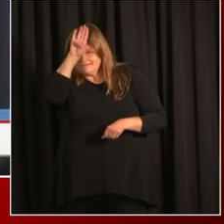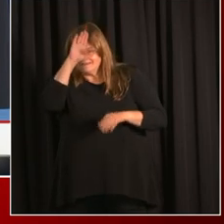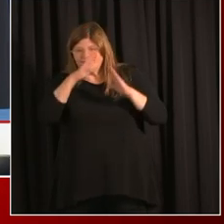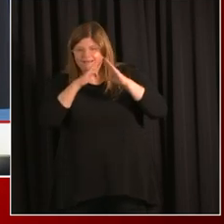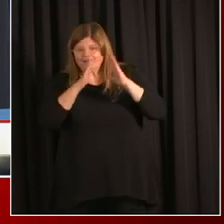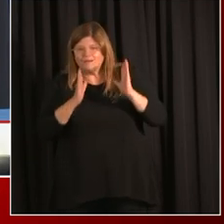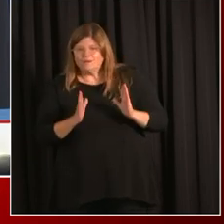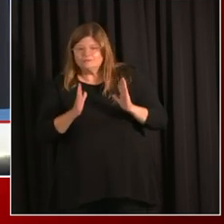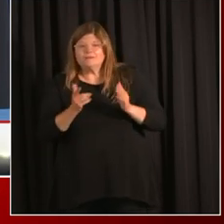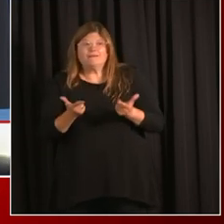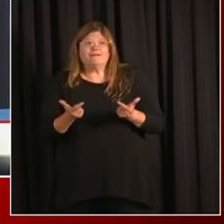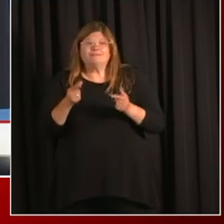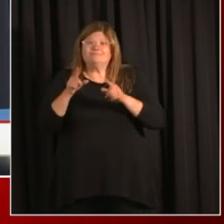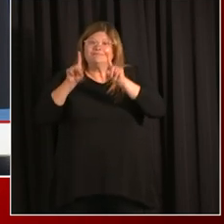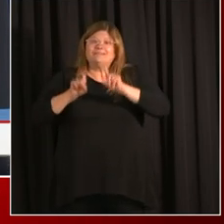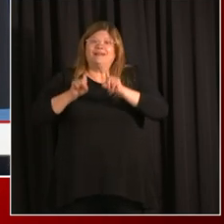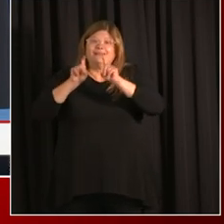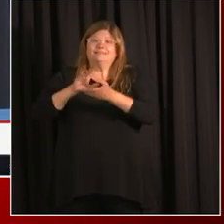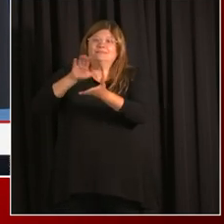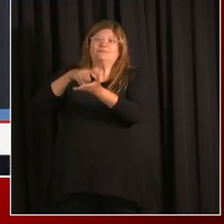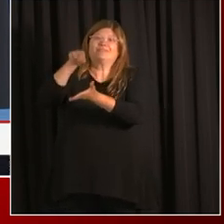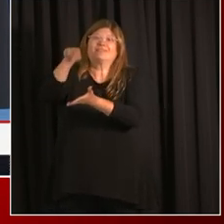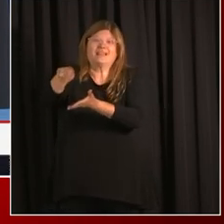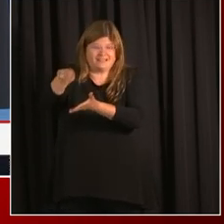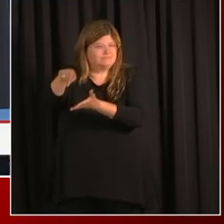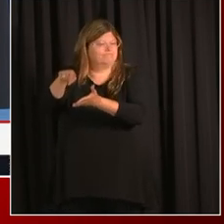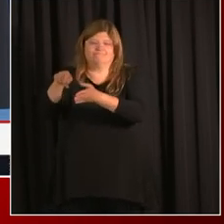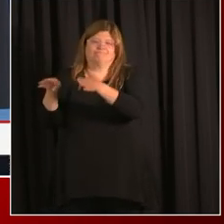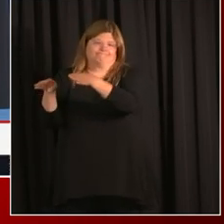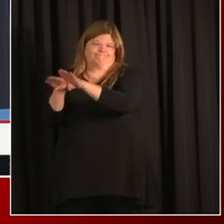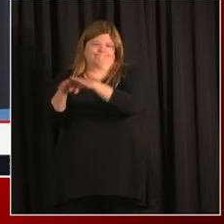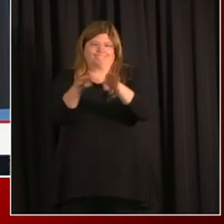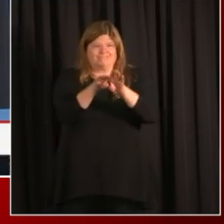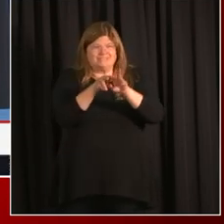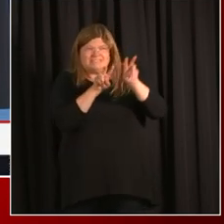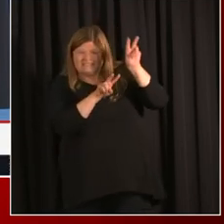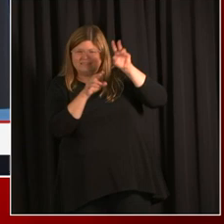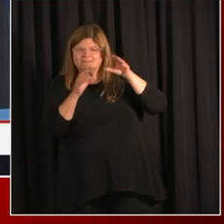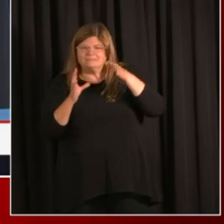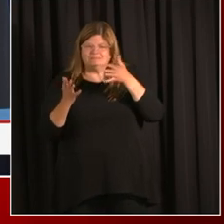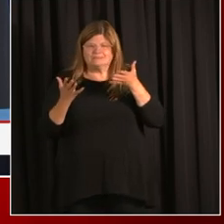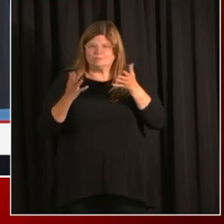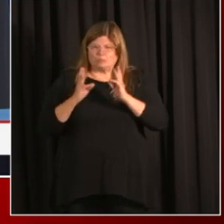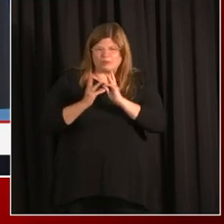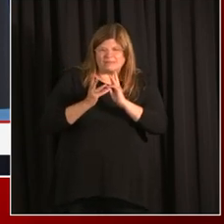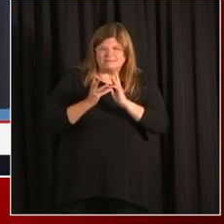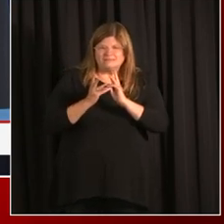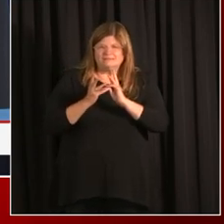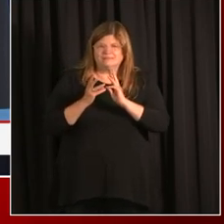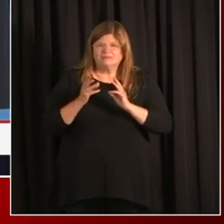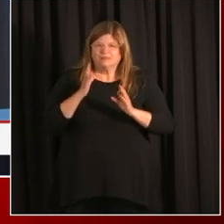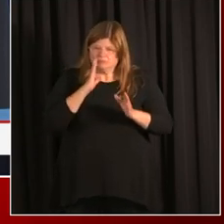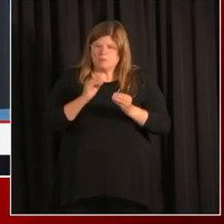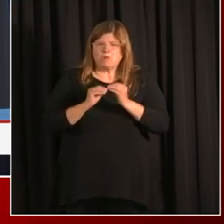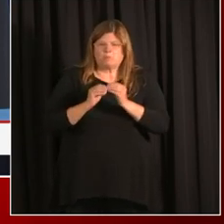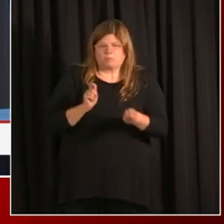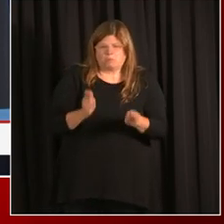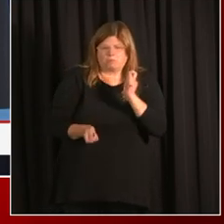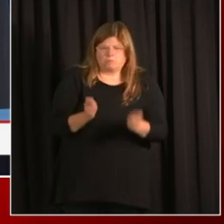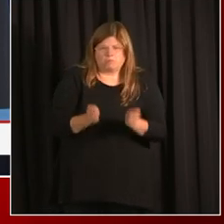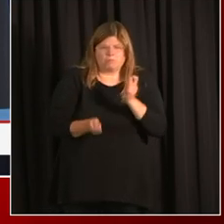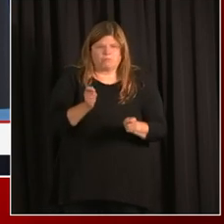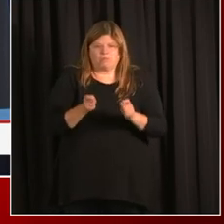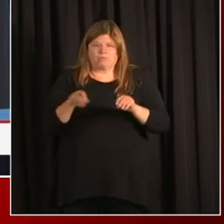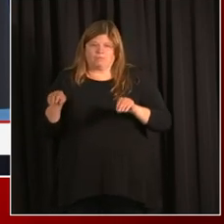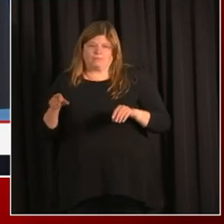sites, and we will continue to monitor the weather for any additional changes to our testing